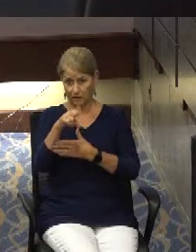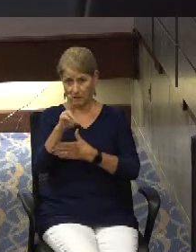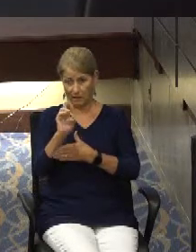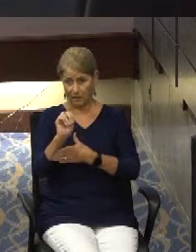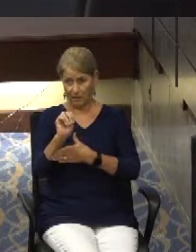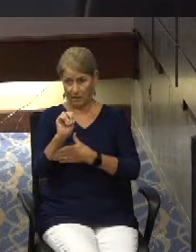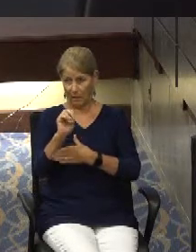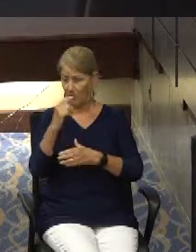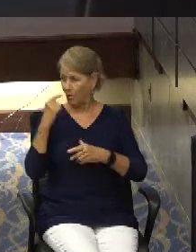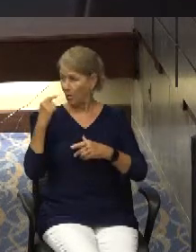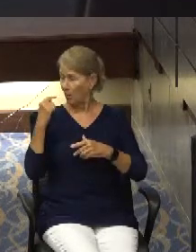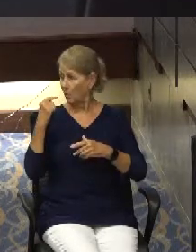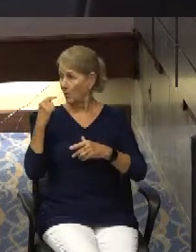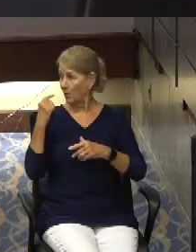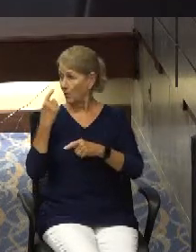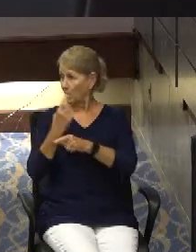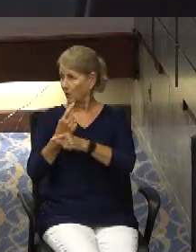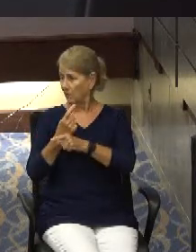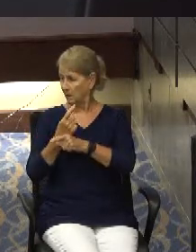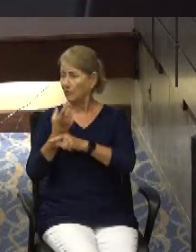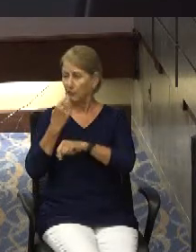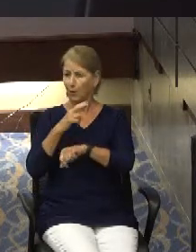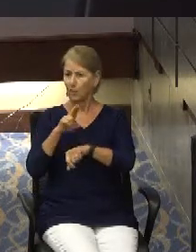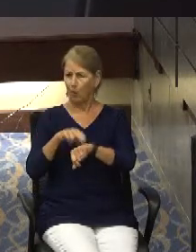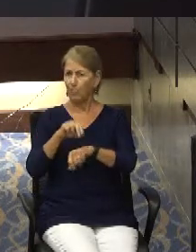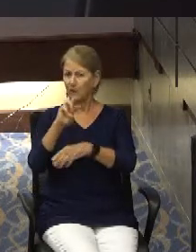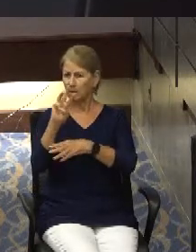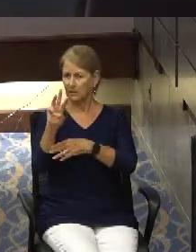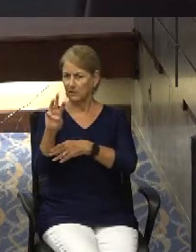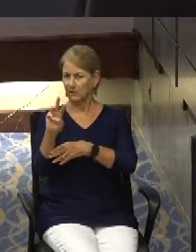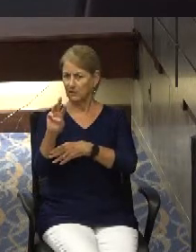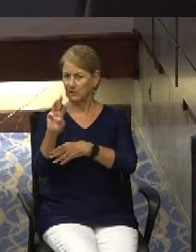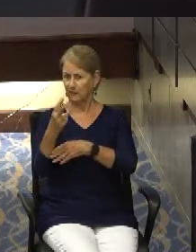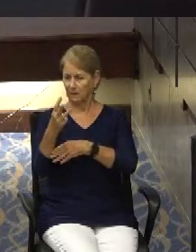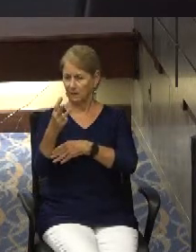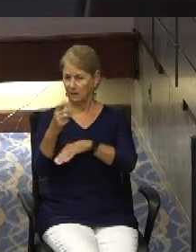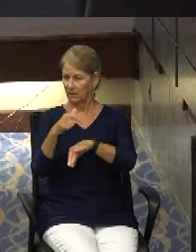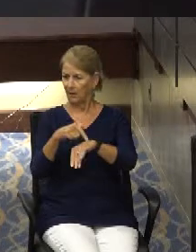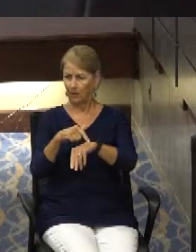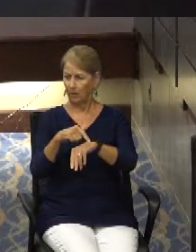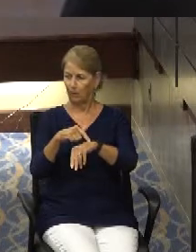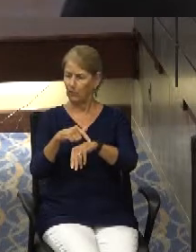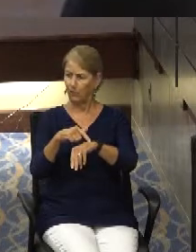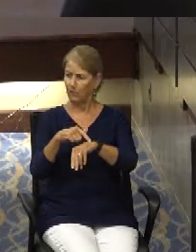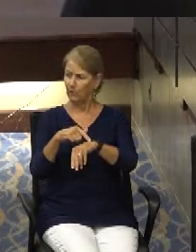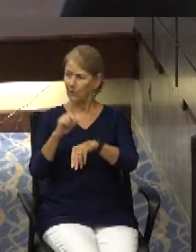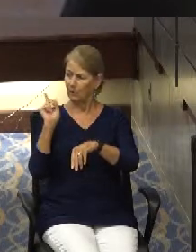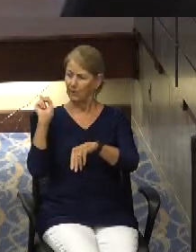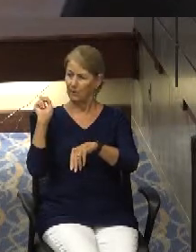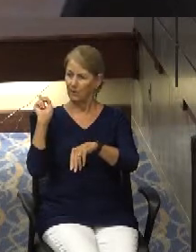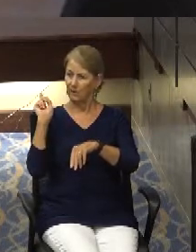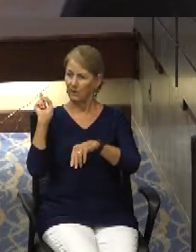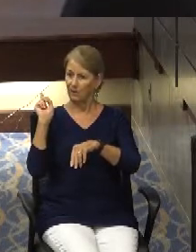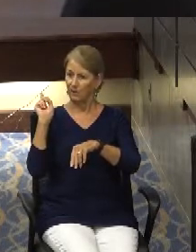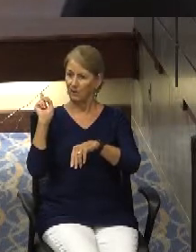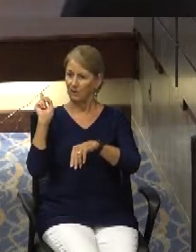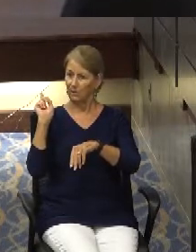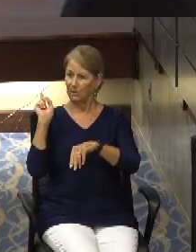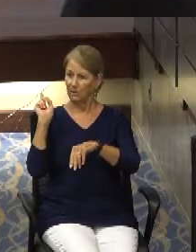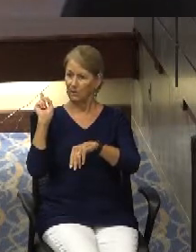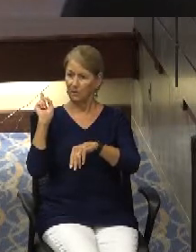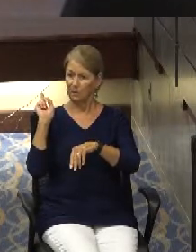it planned for the normal 6 o'clock time for public hearings. Oh, okay. I think on the calendar they have